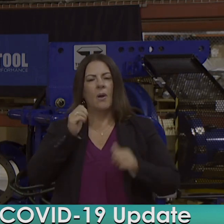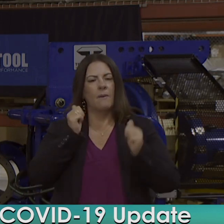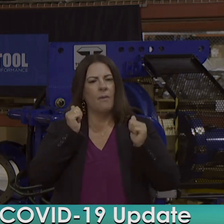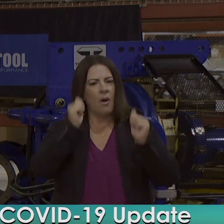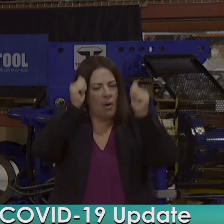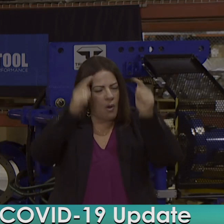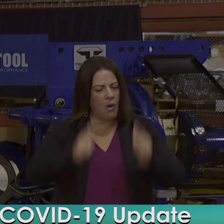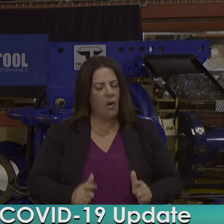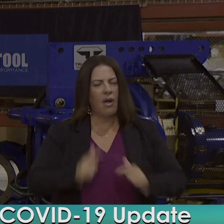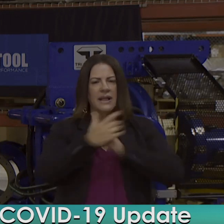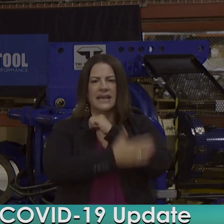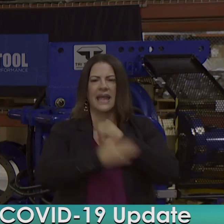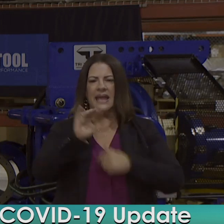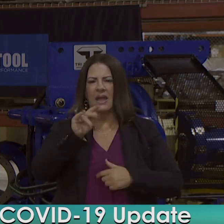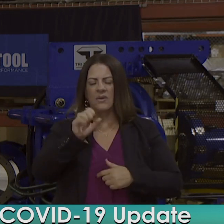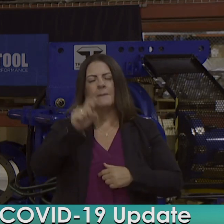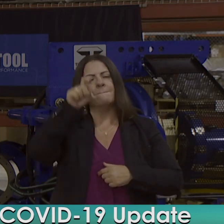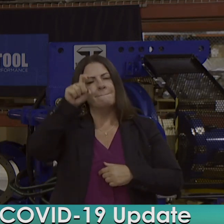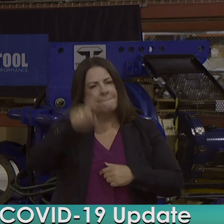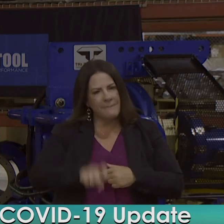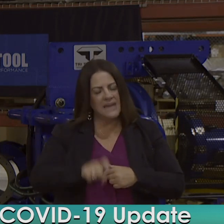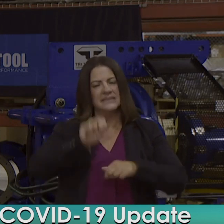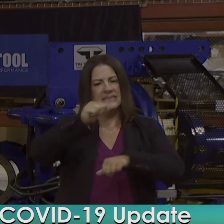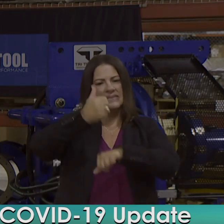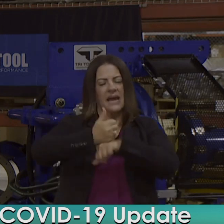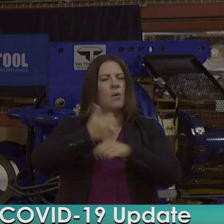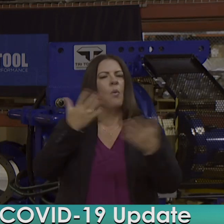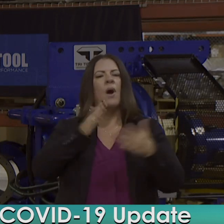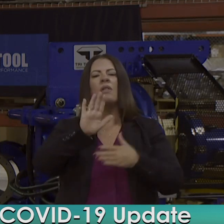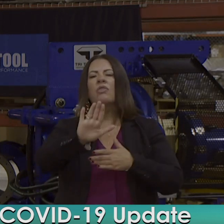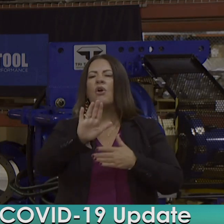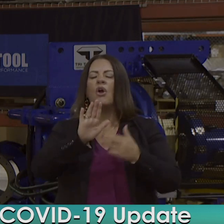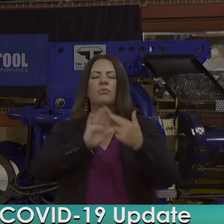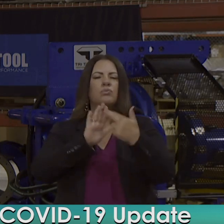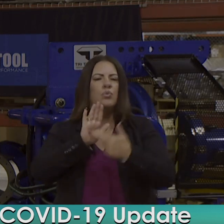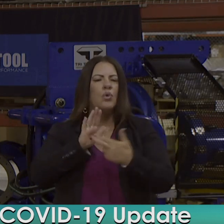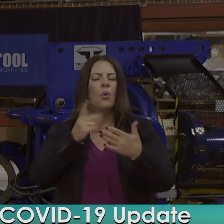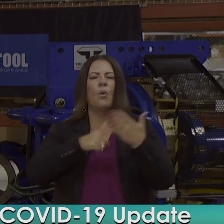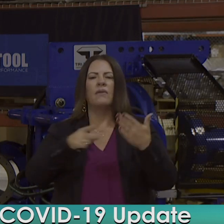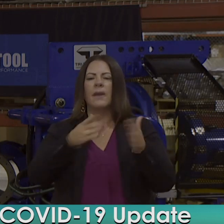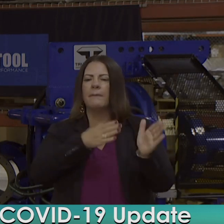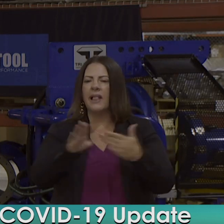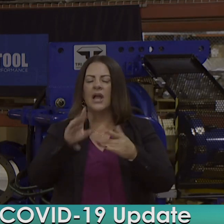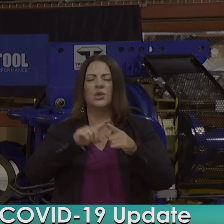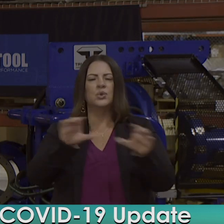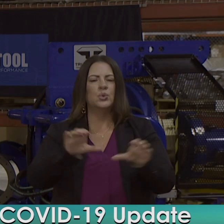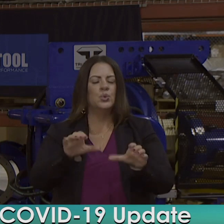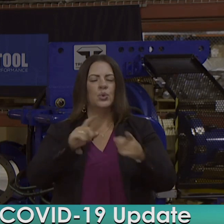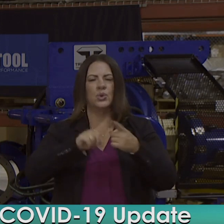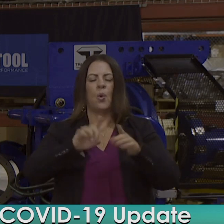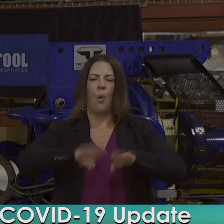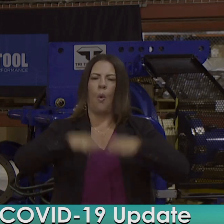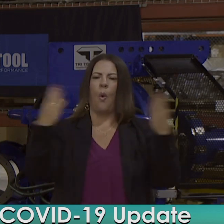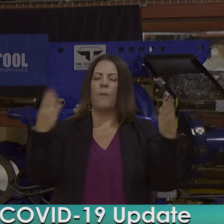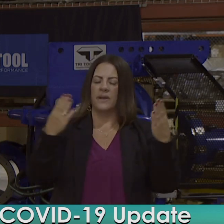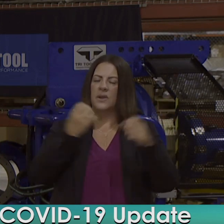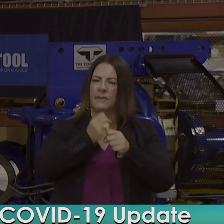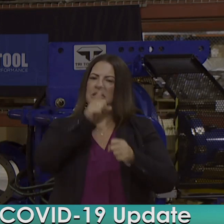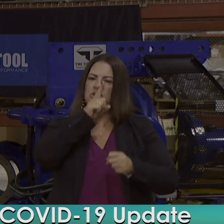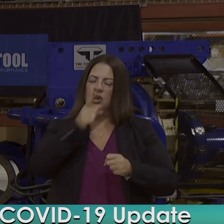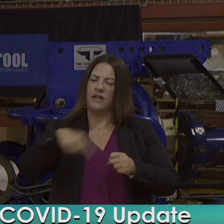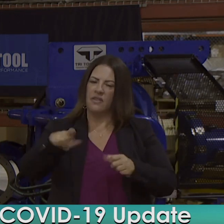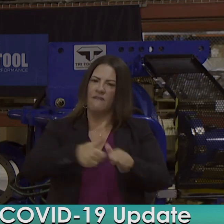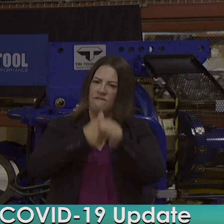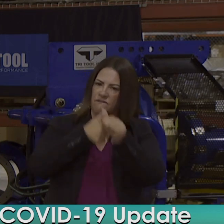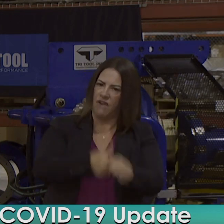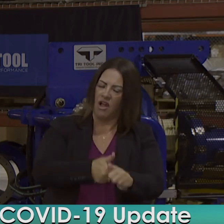for counties to come forward with their health officials, their health directors, and their county representatives to attest that they